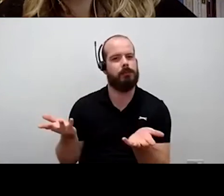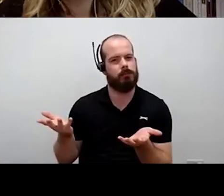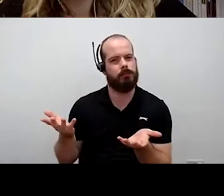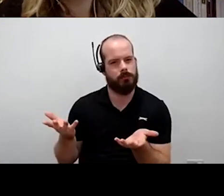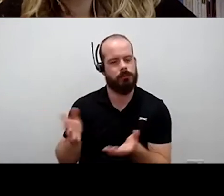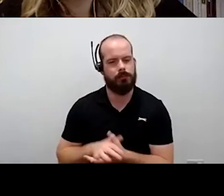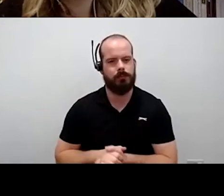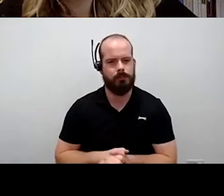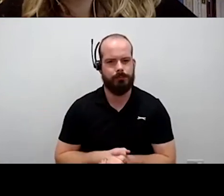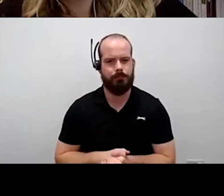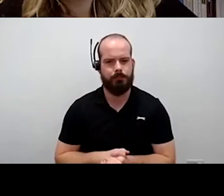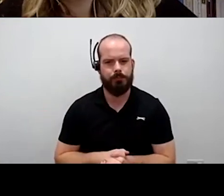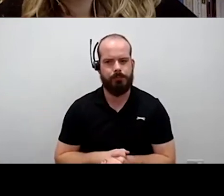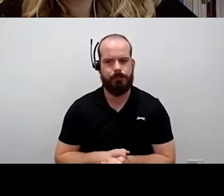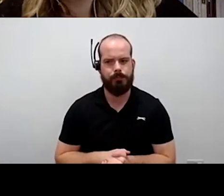communities.